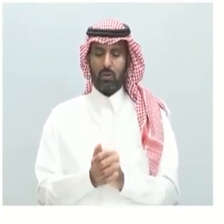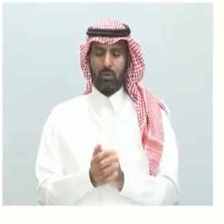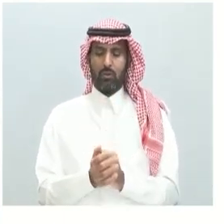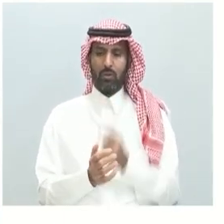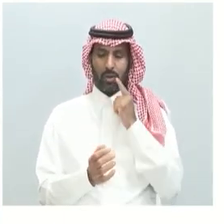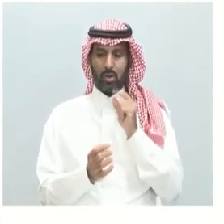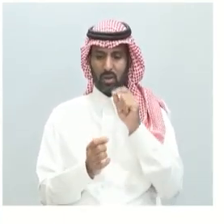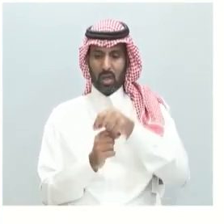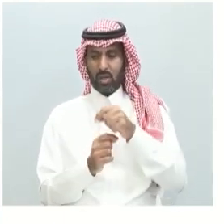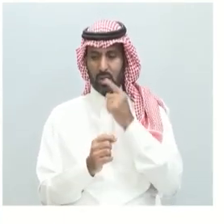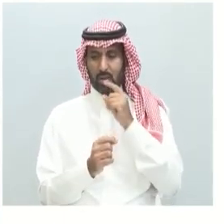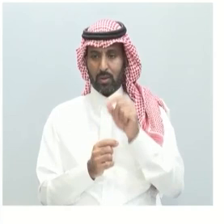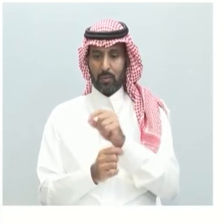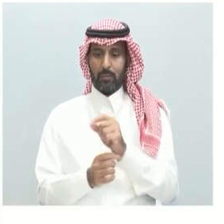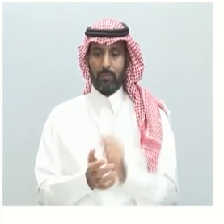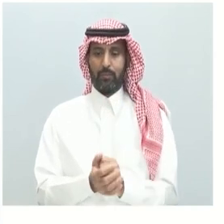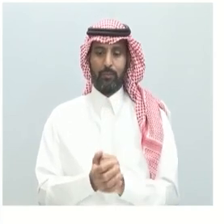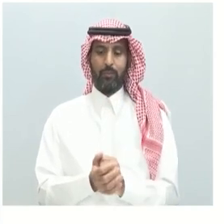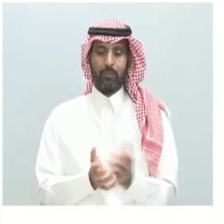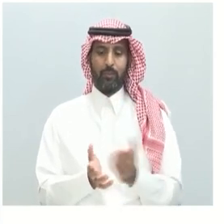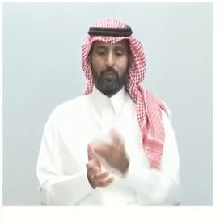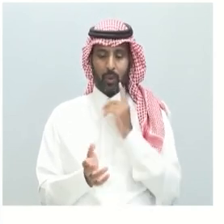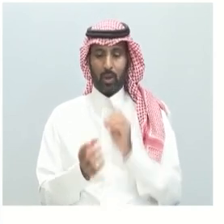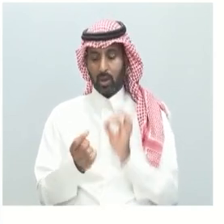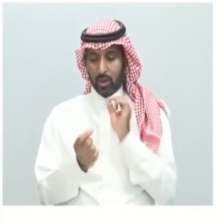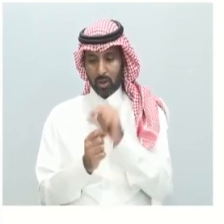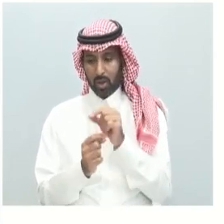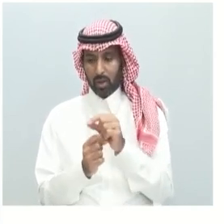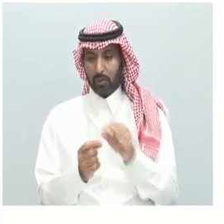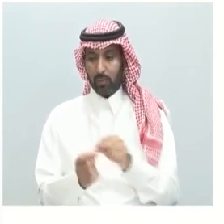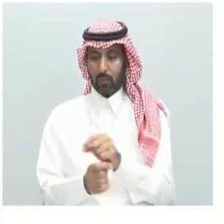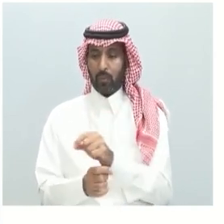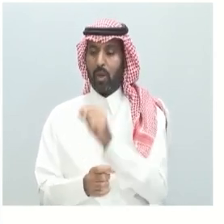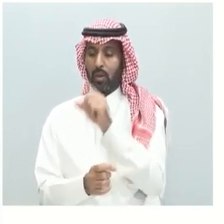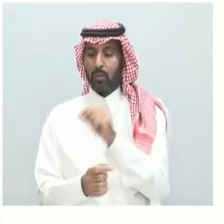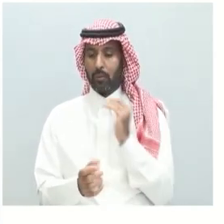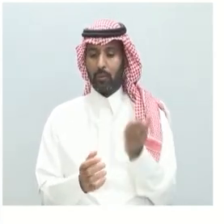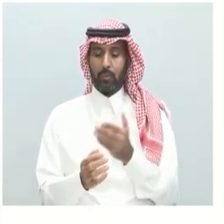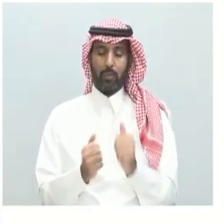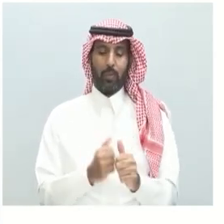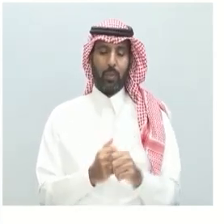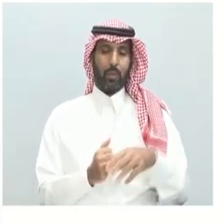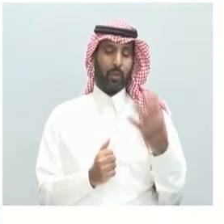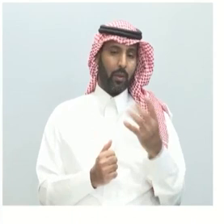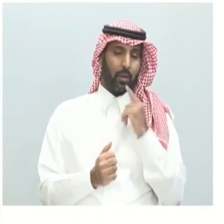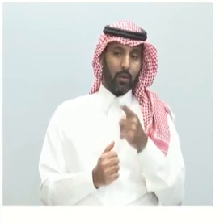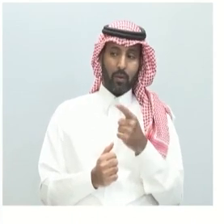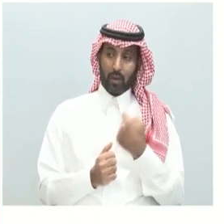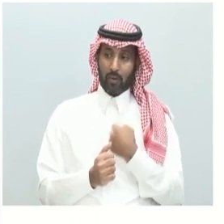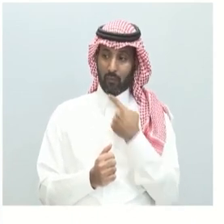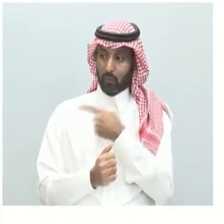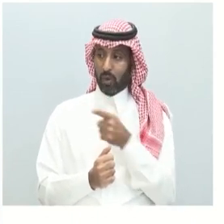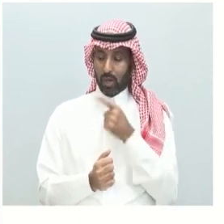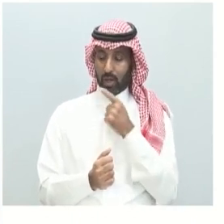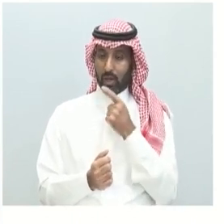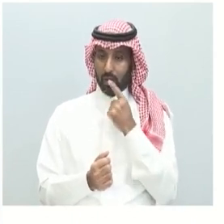bite. That's correct. Will not bite you, or you can say won't bite you. Number four, if we